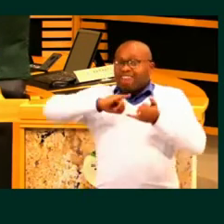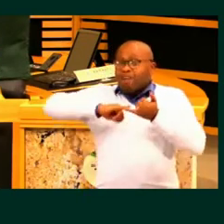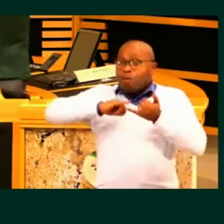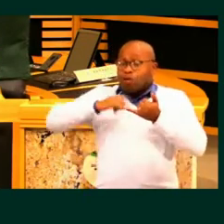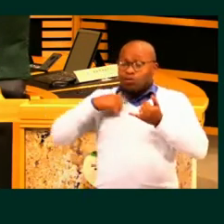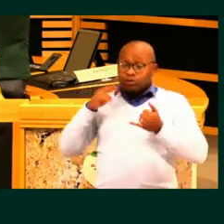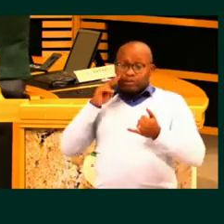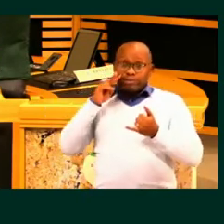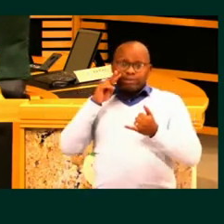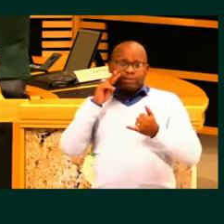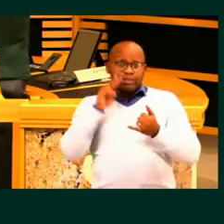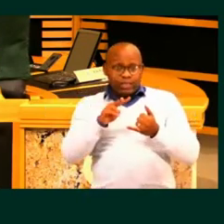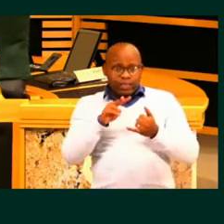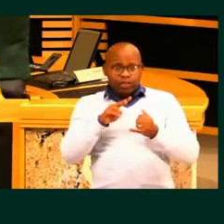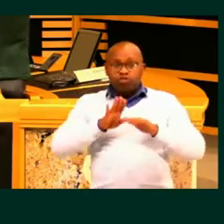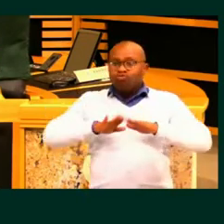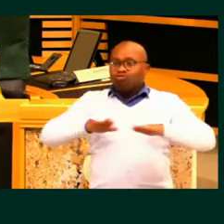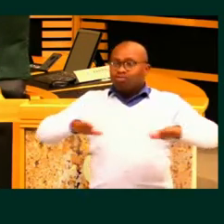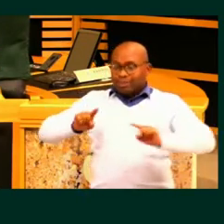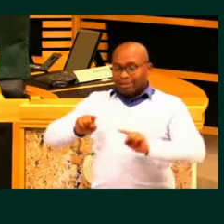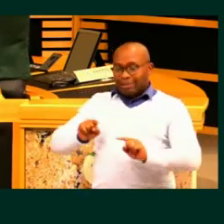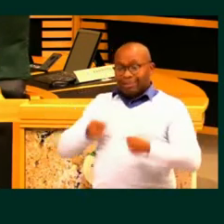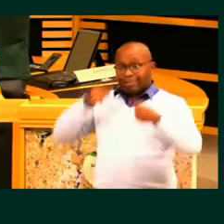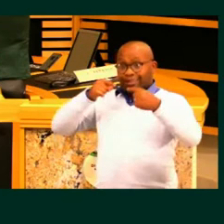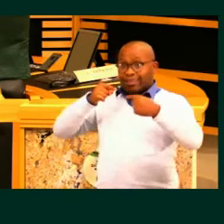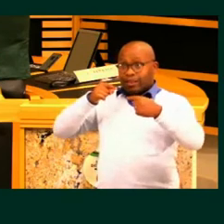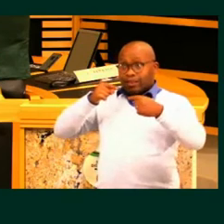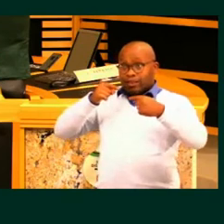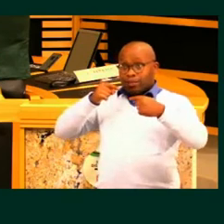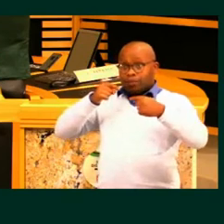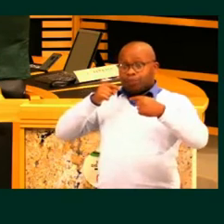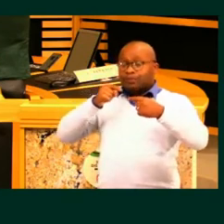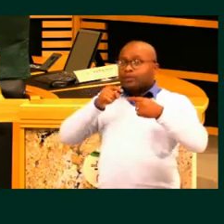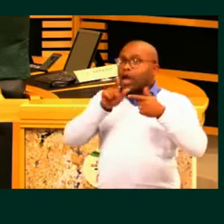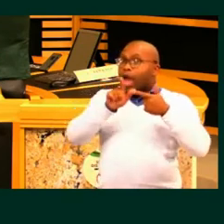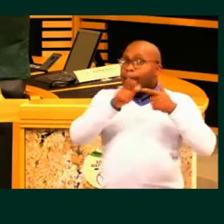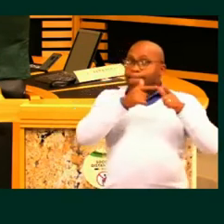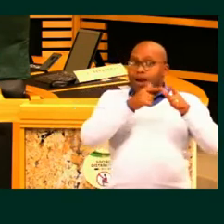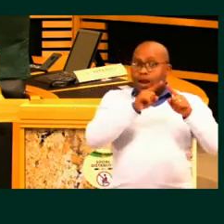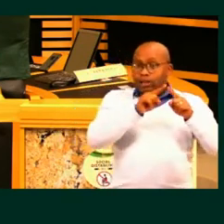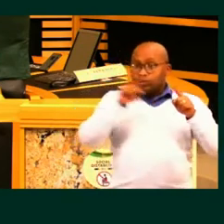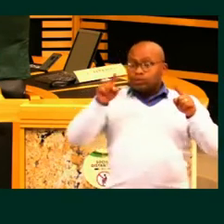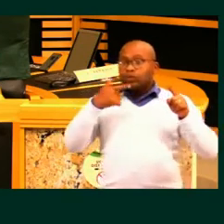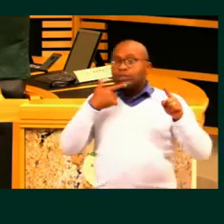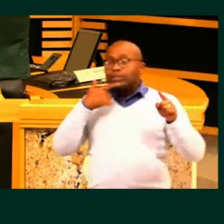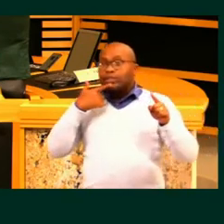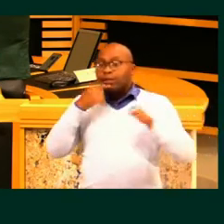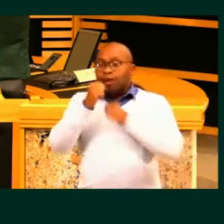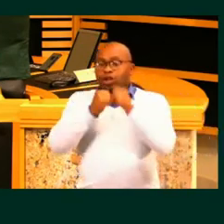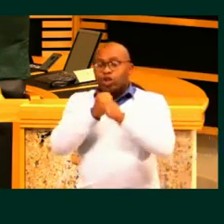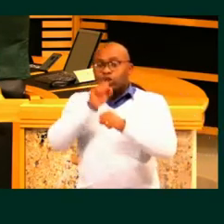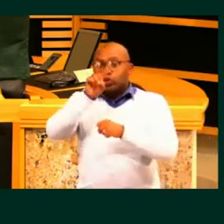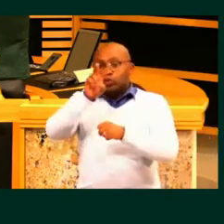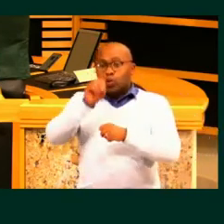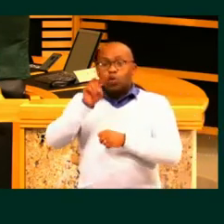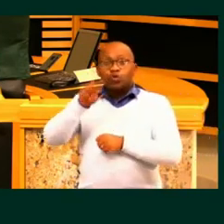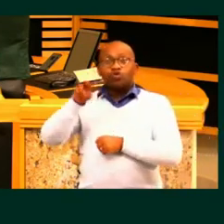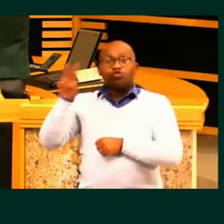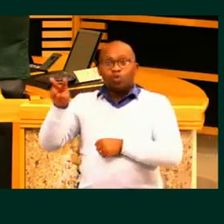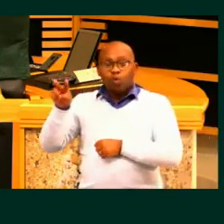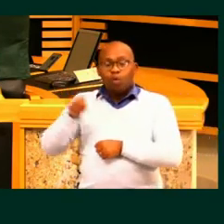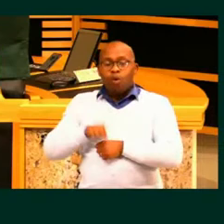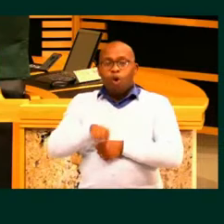of sexual offenses against children During the period of April to December 2022 there were 139